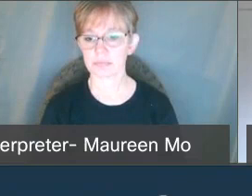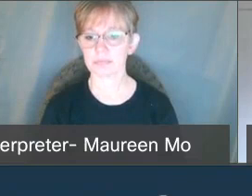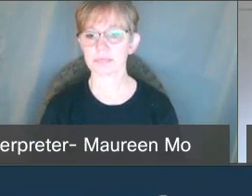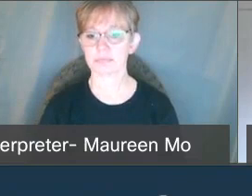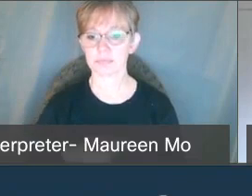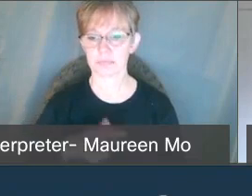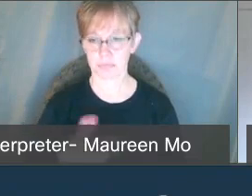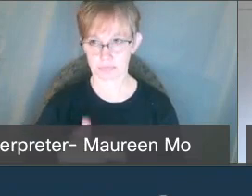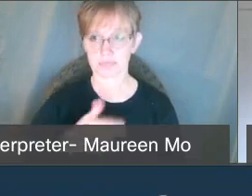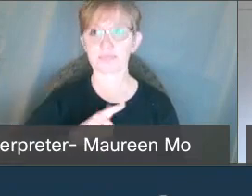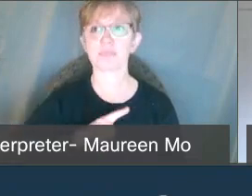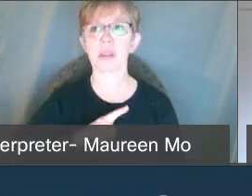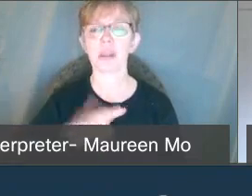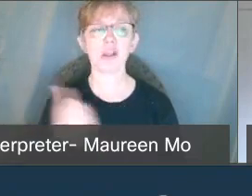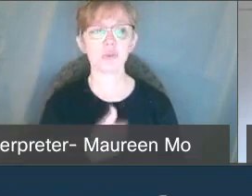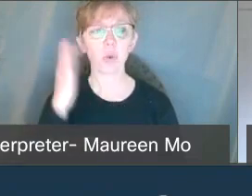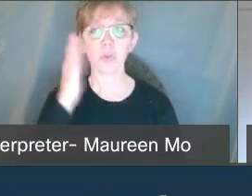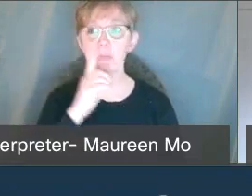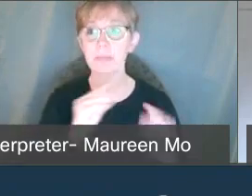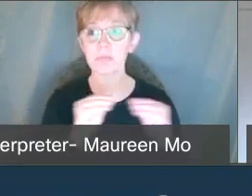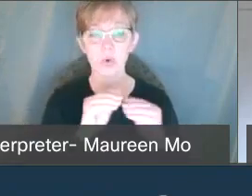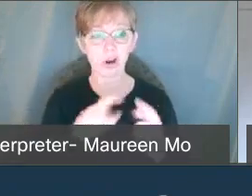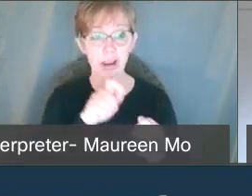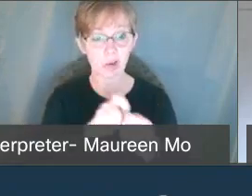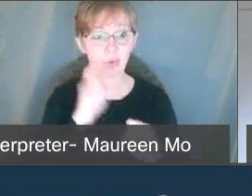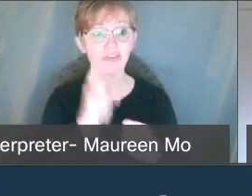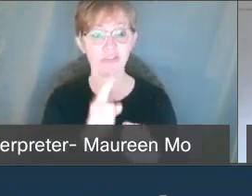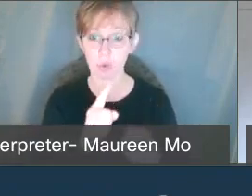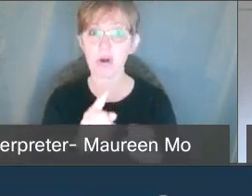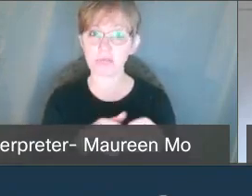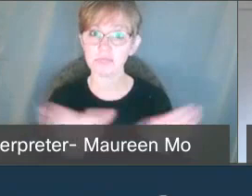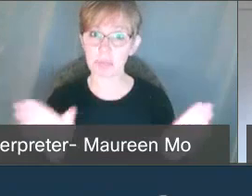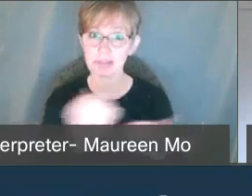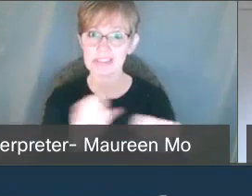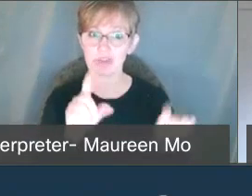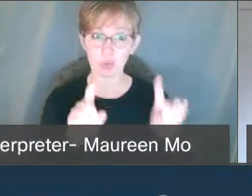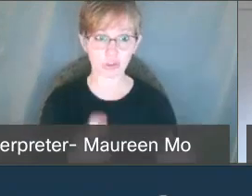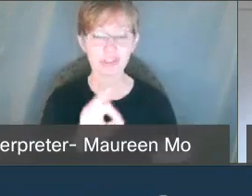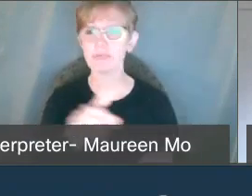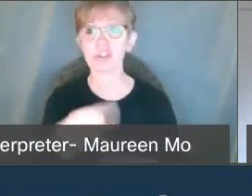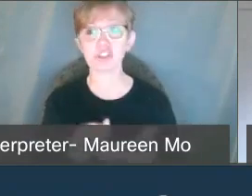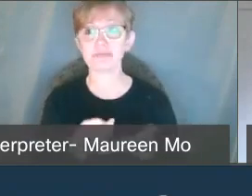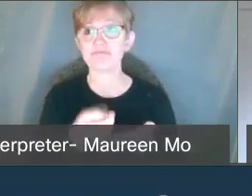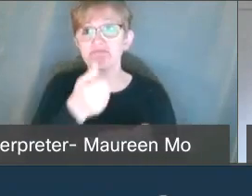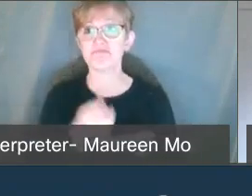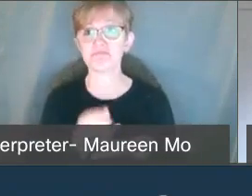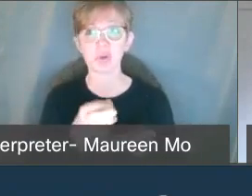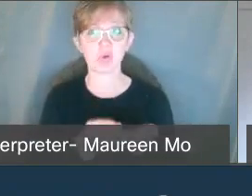public safety if we just flipped a coin, which I hope you'll all agree is not where we want to be when we're talking about